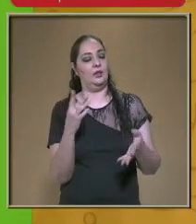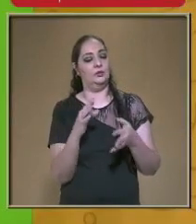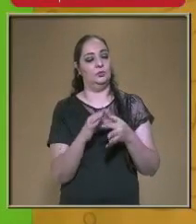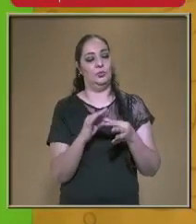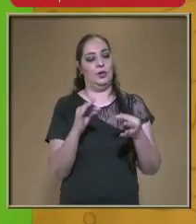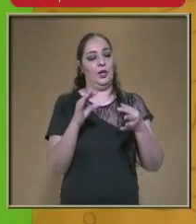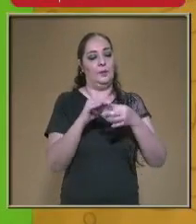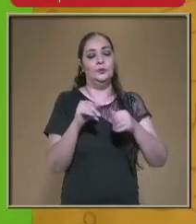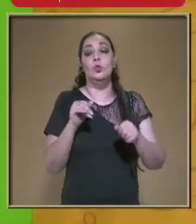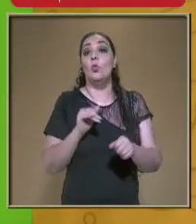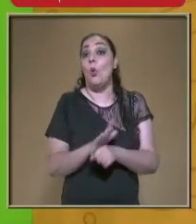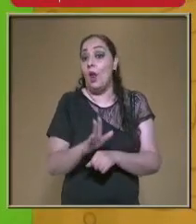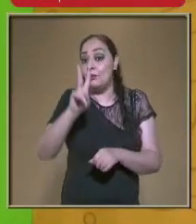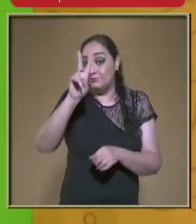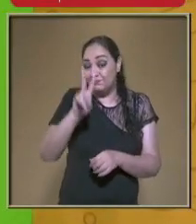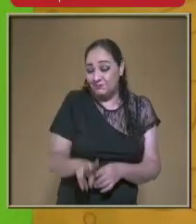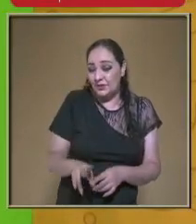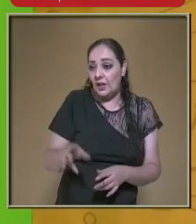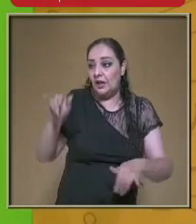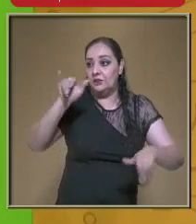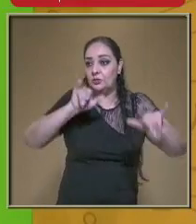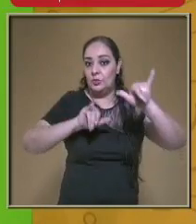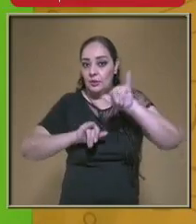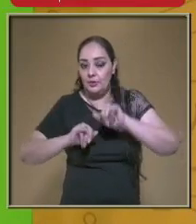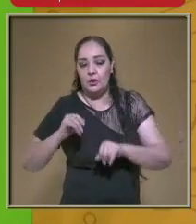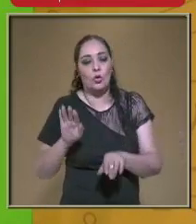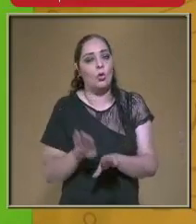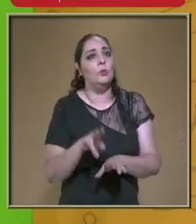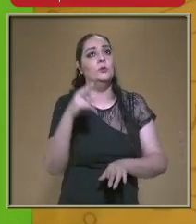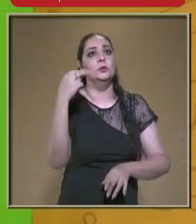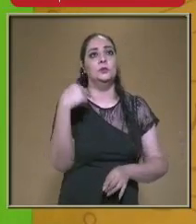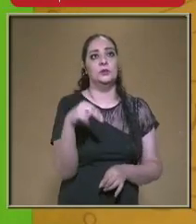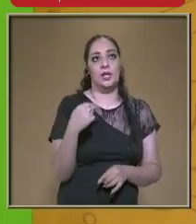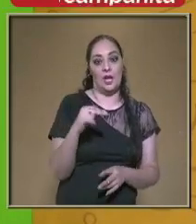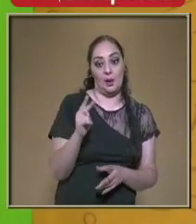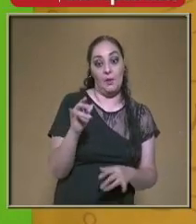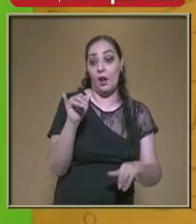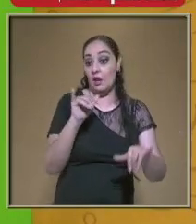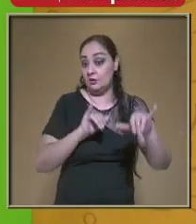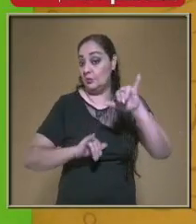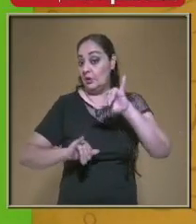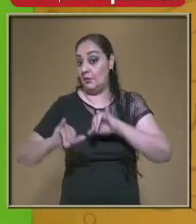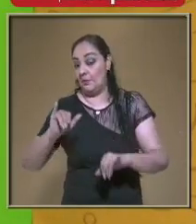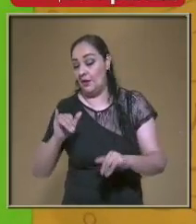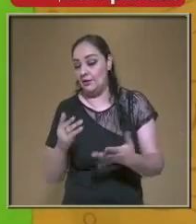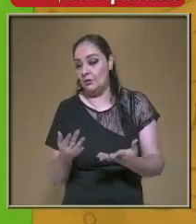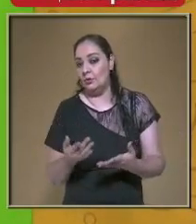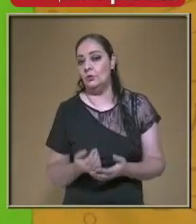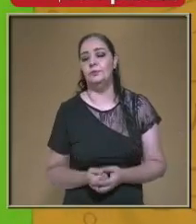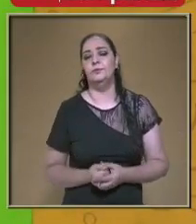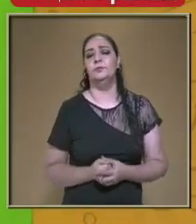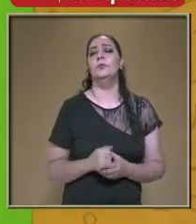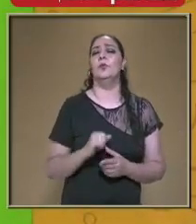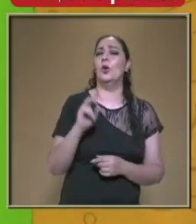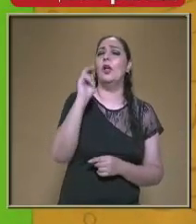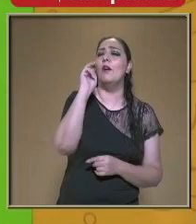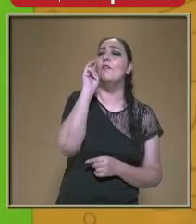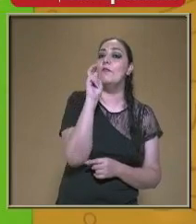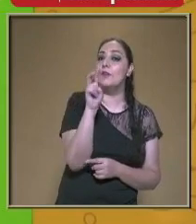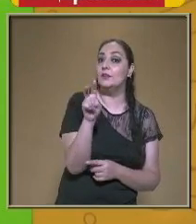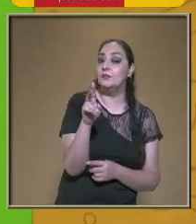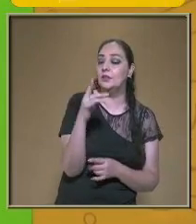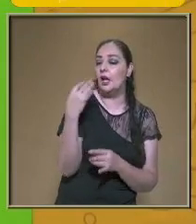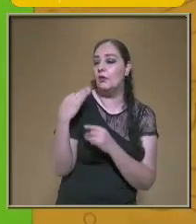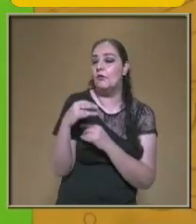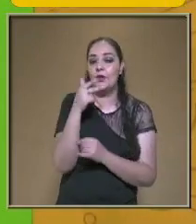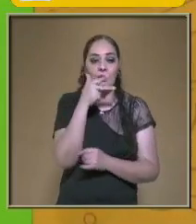the experiment. What's the name of the experiment, okay? What did you see in the last